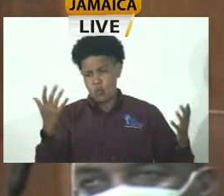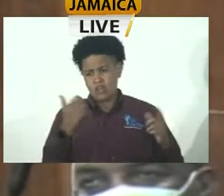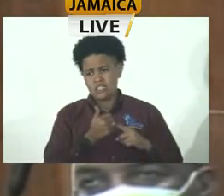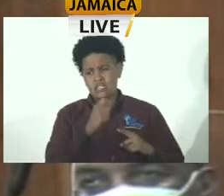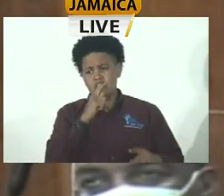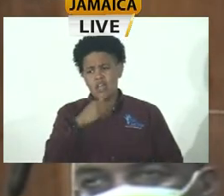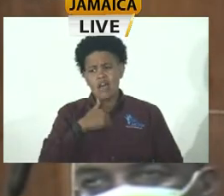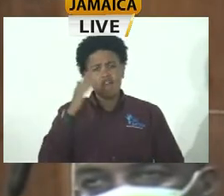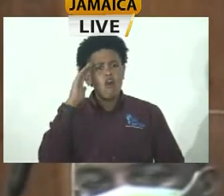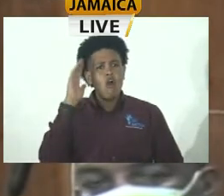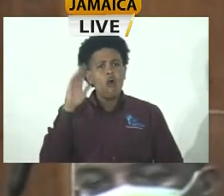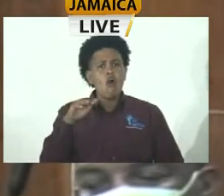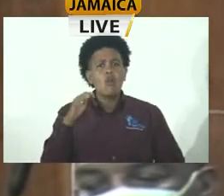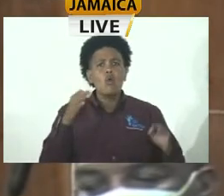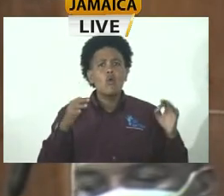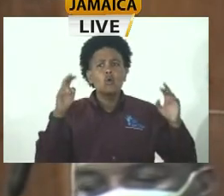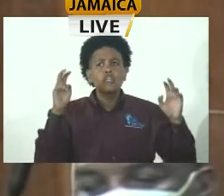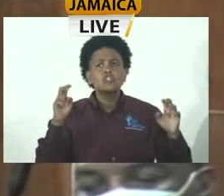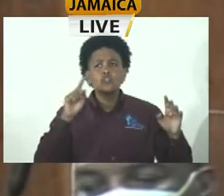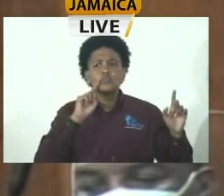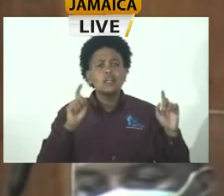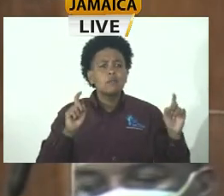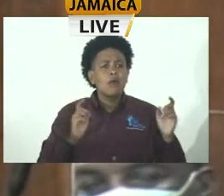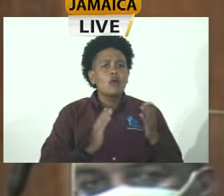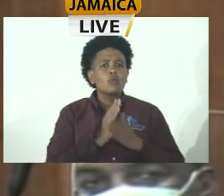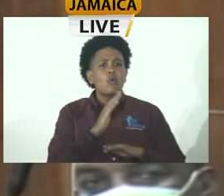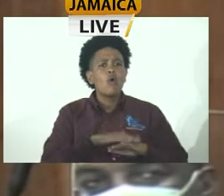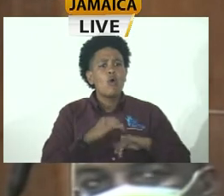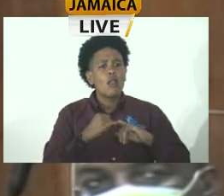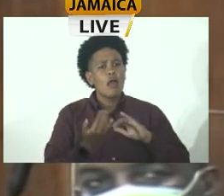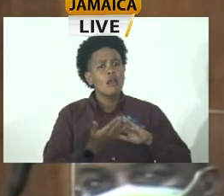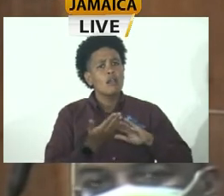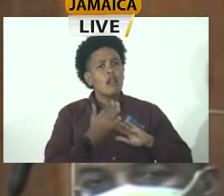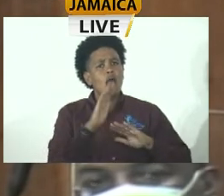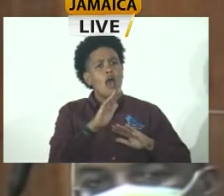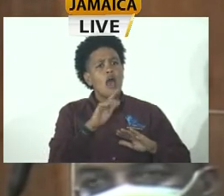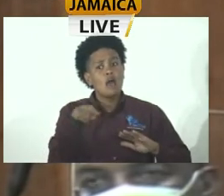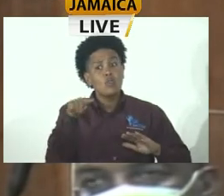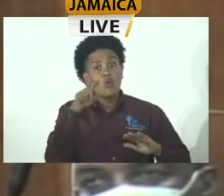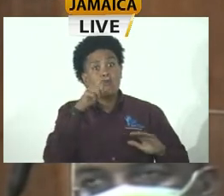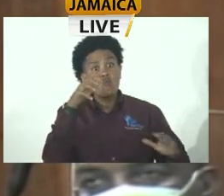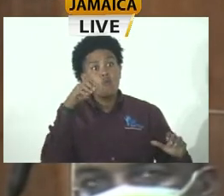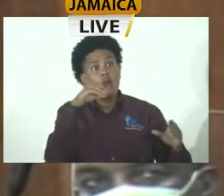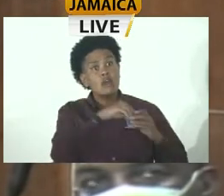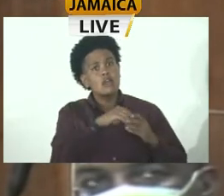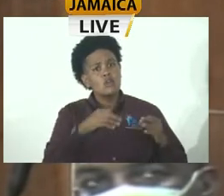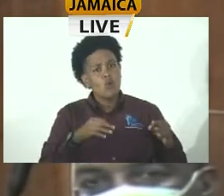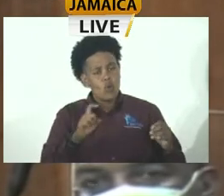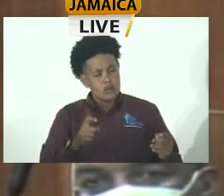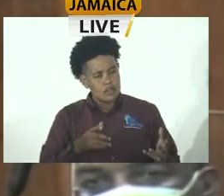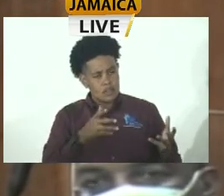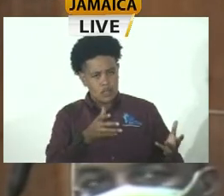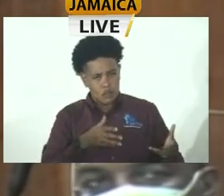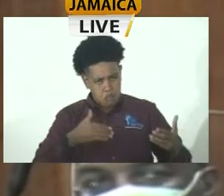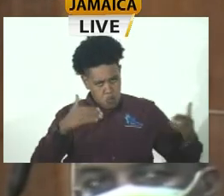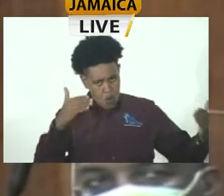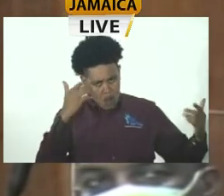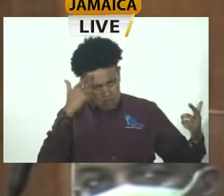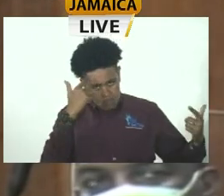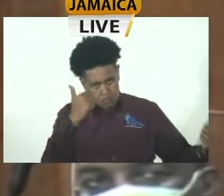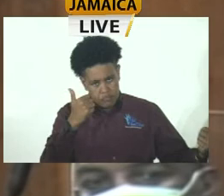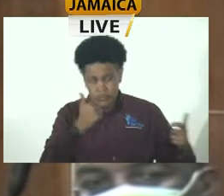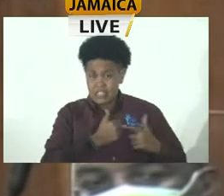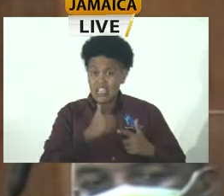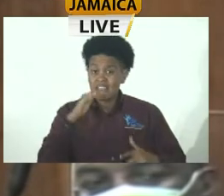have all court matters dealt with virtually and only those who want to be in court need to be present cases